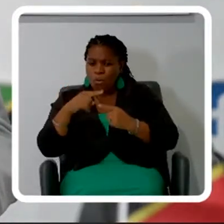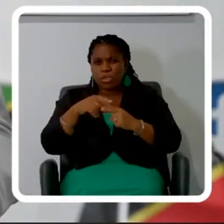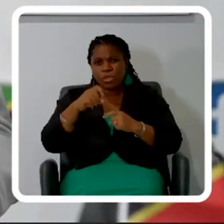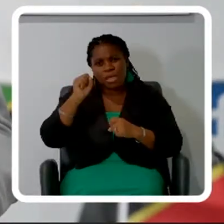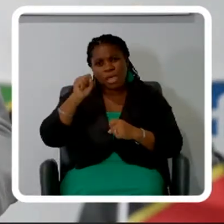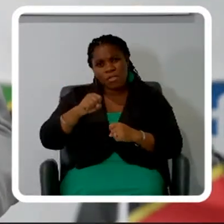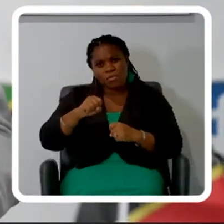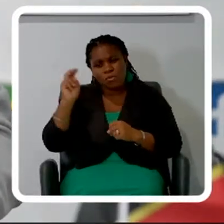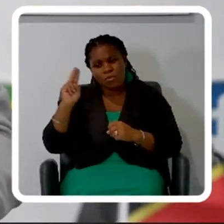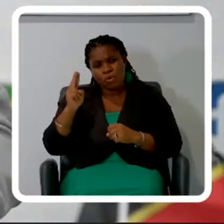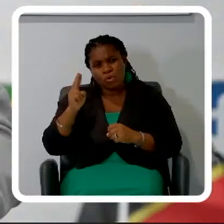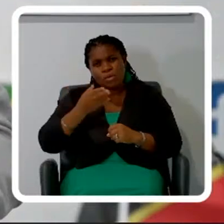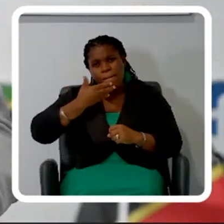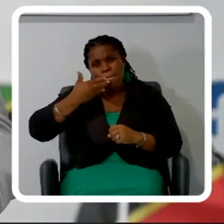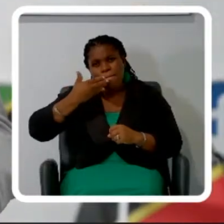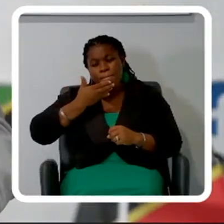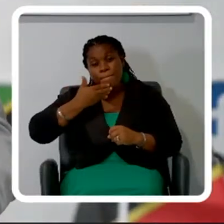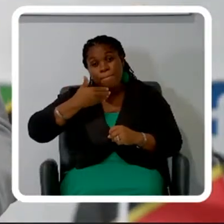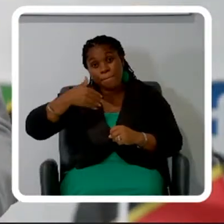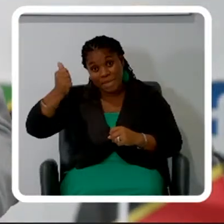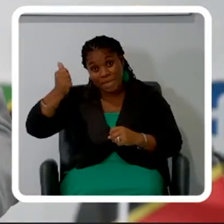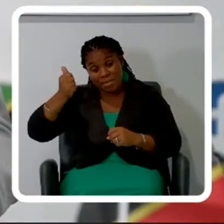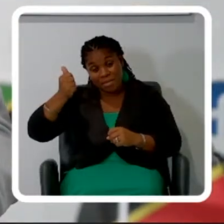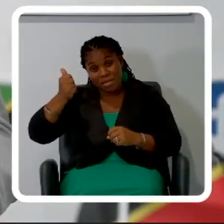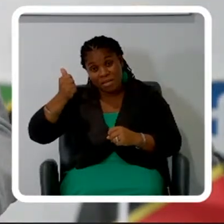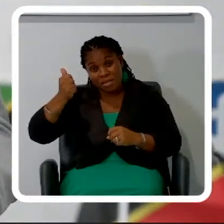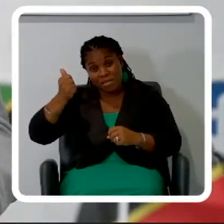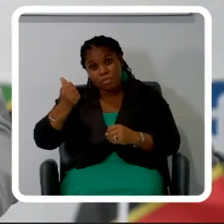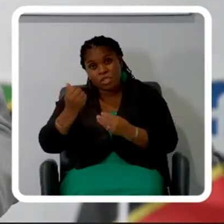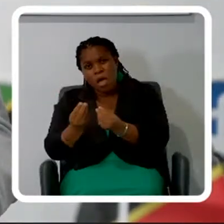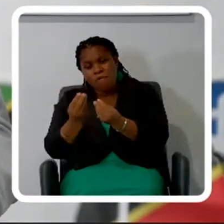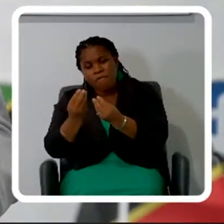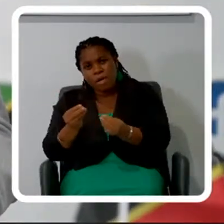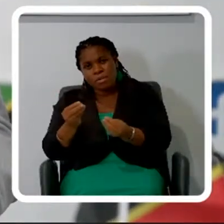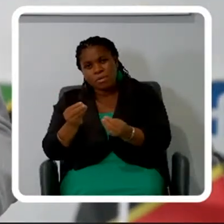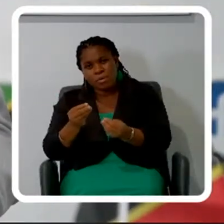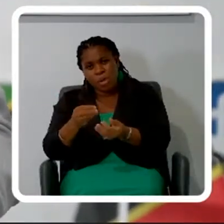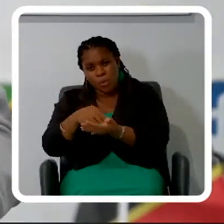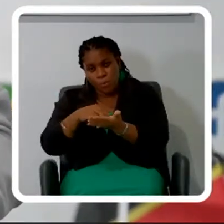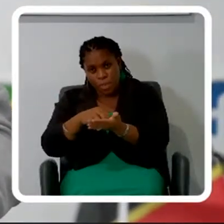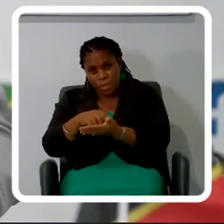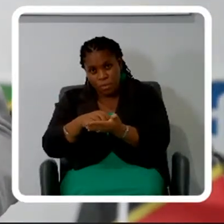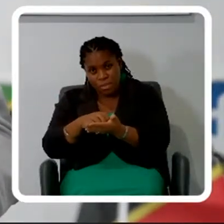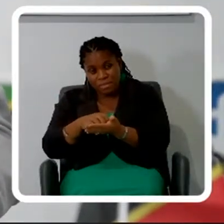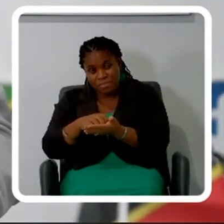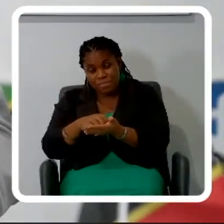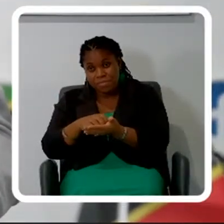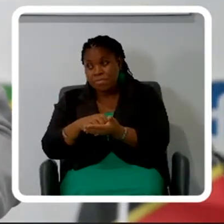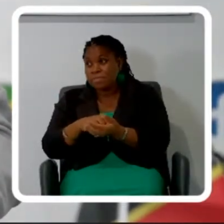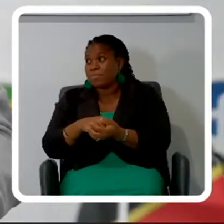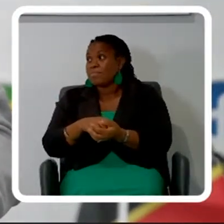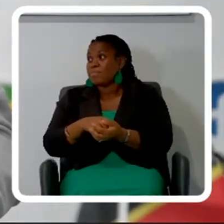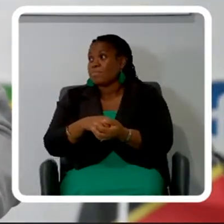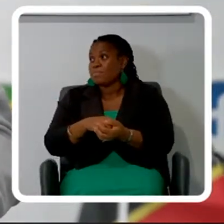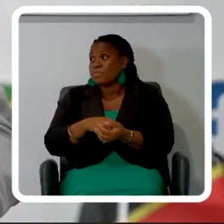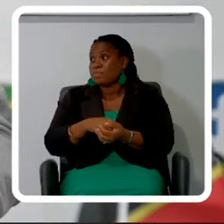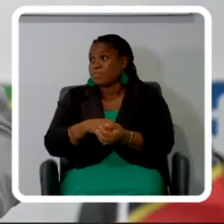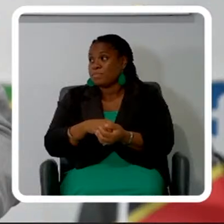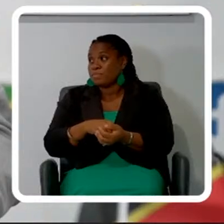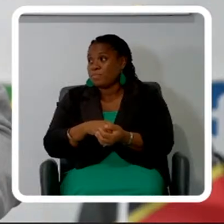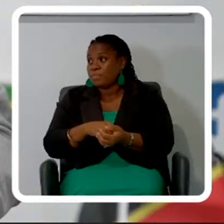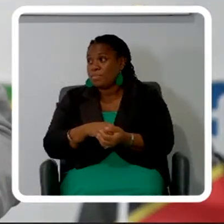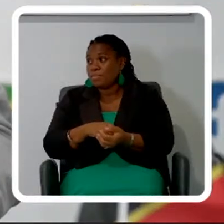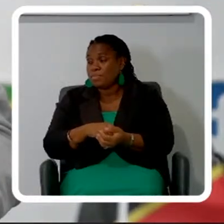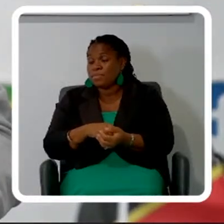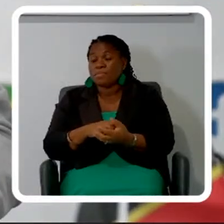infection? Because if you expose that very advanced antibiotic to a bacteria that can be easily treated with